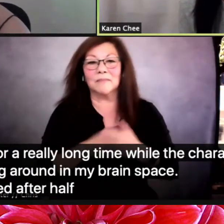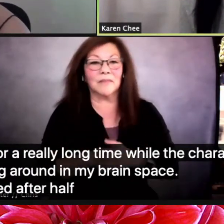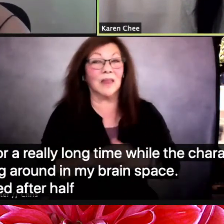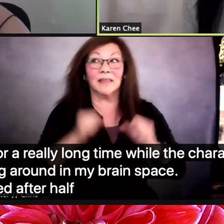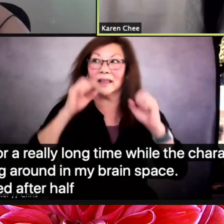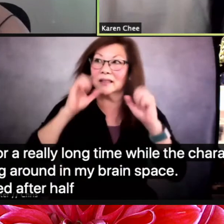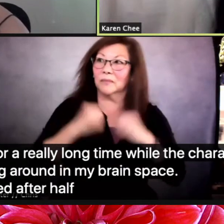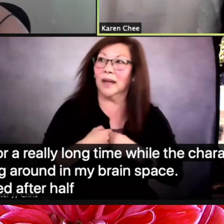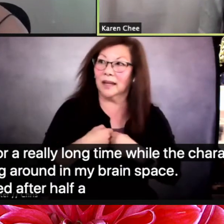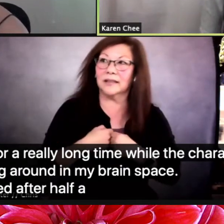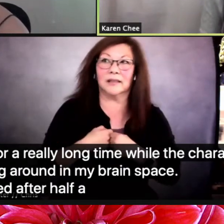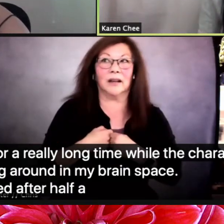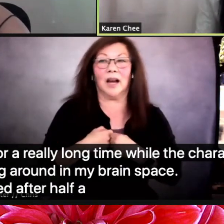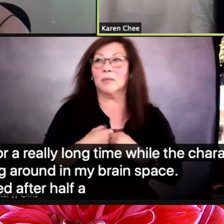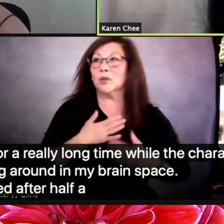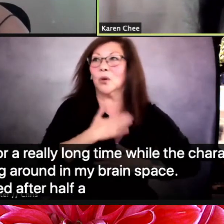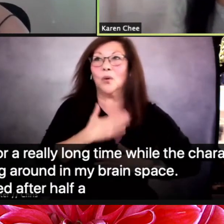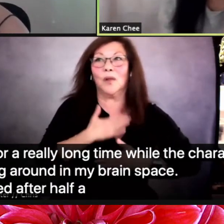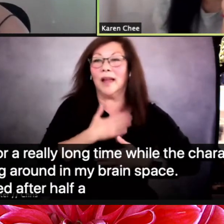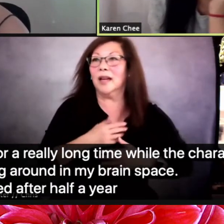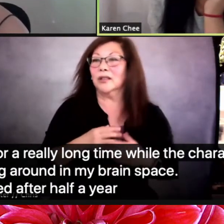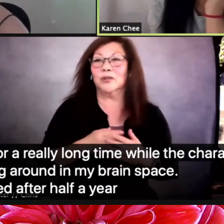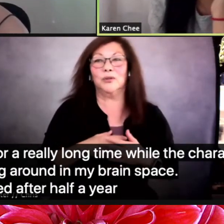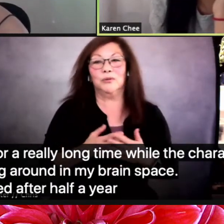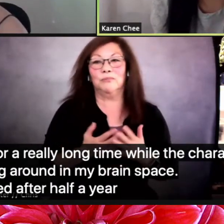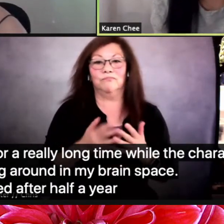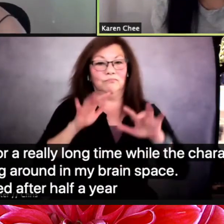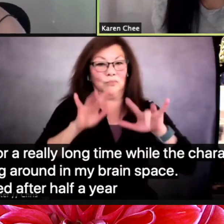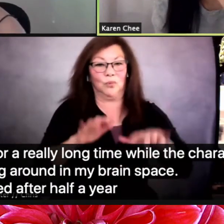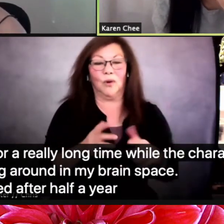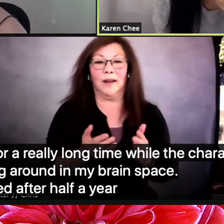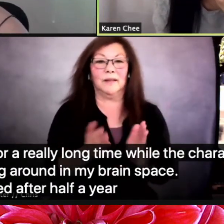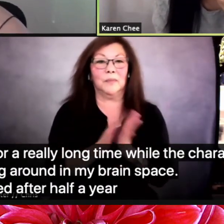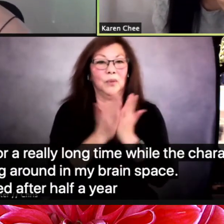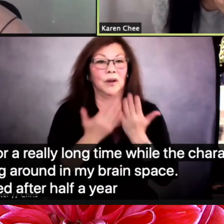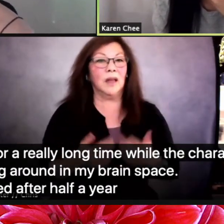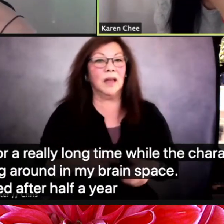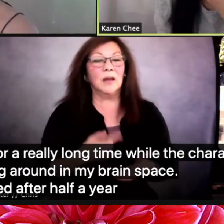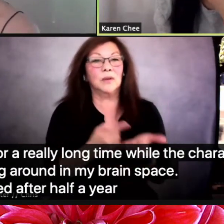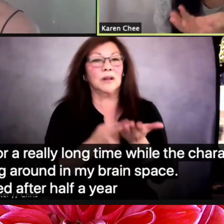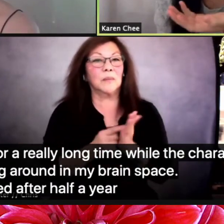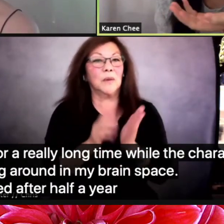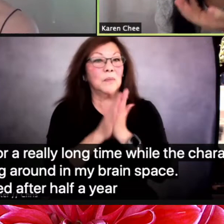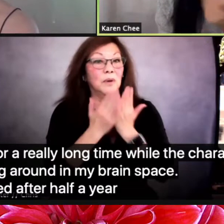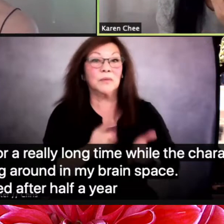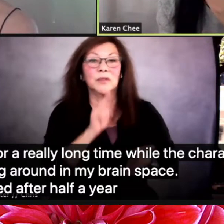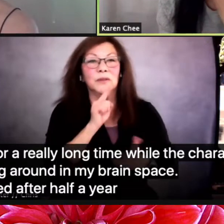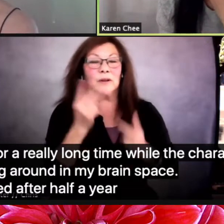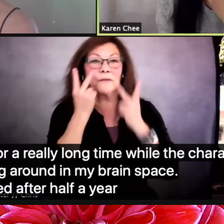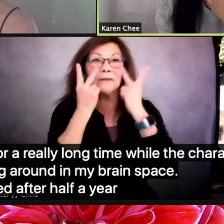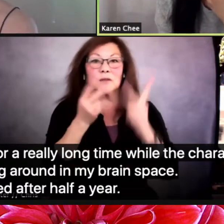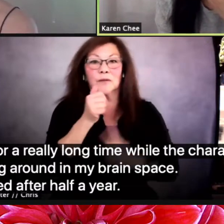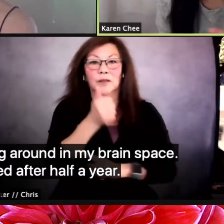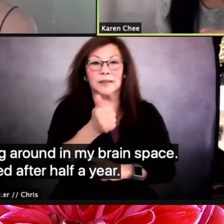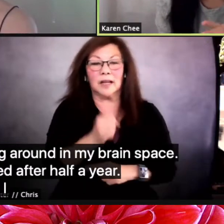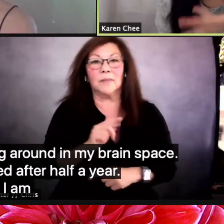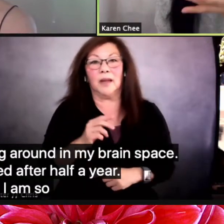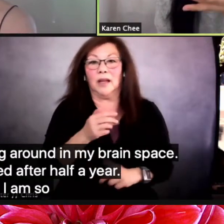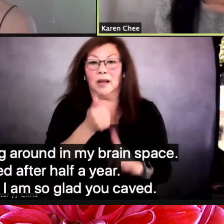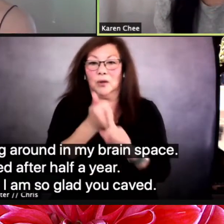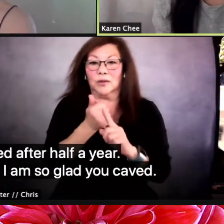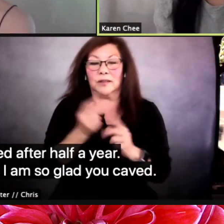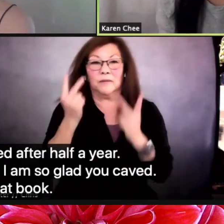caved. What a great job. When you keep talking about how this book it was very visual for you and how you're a visual person, are